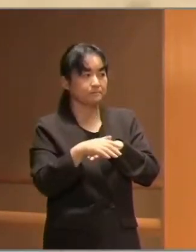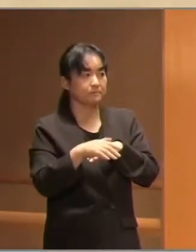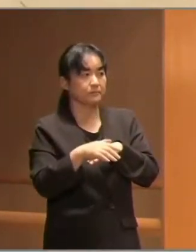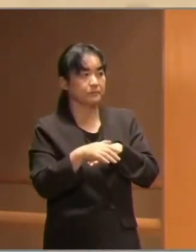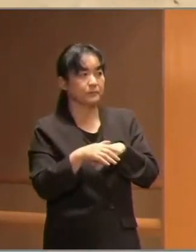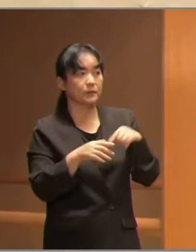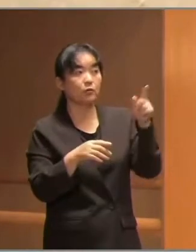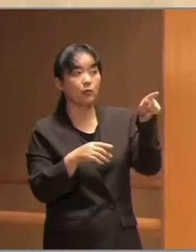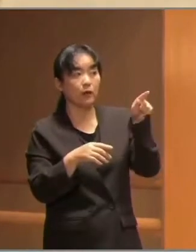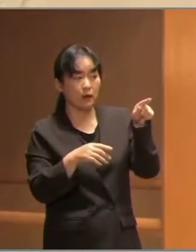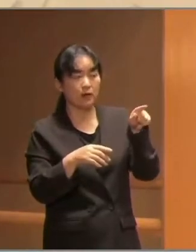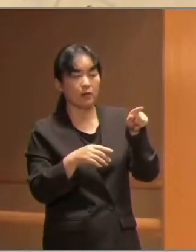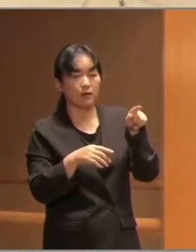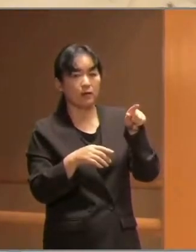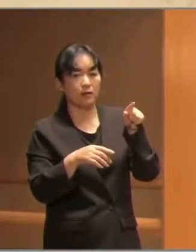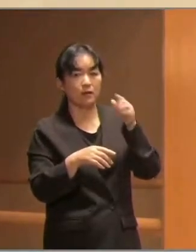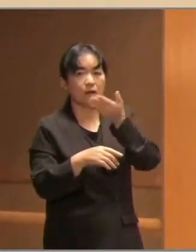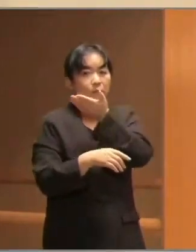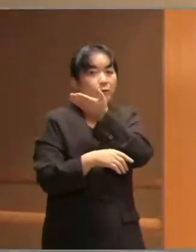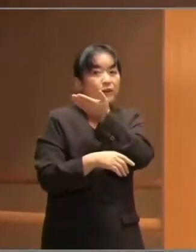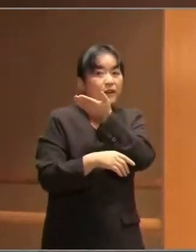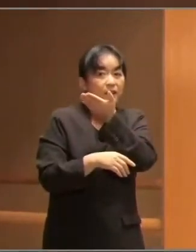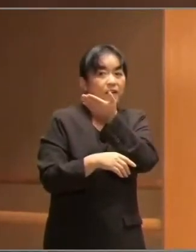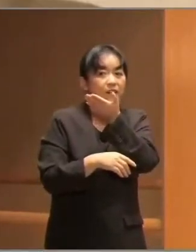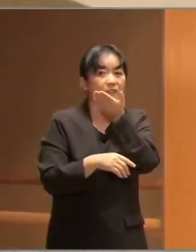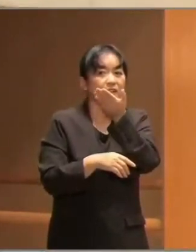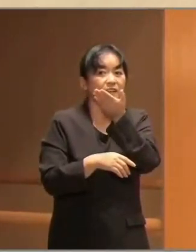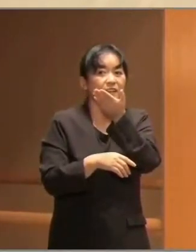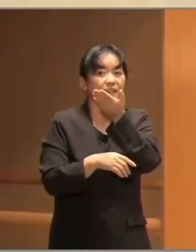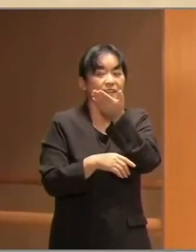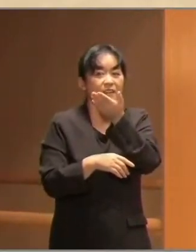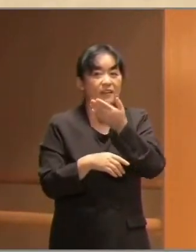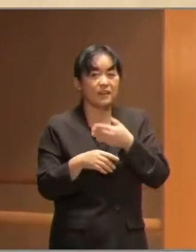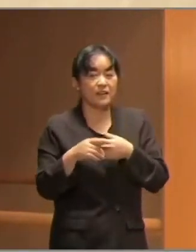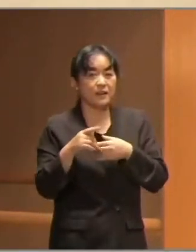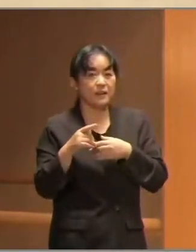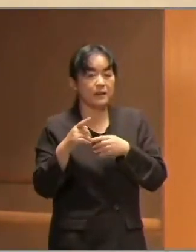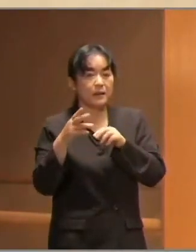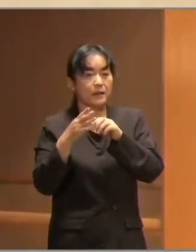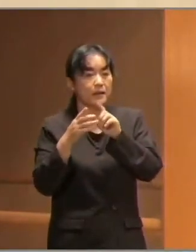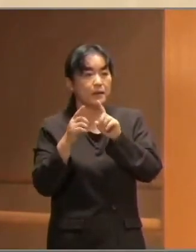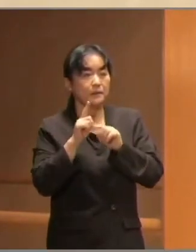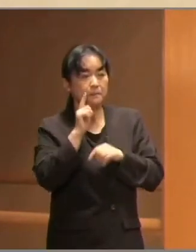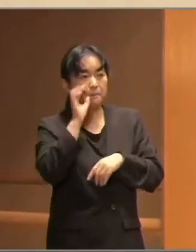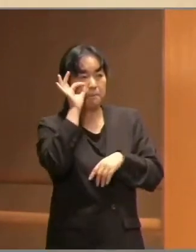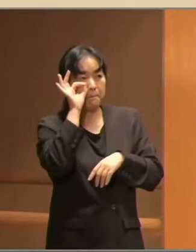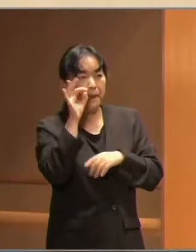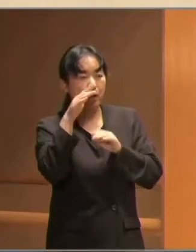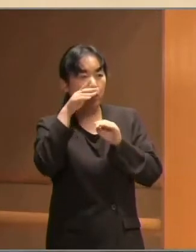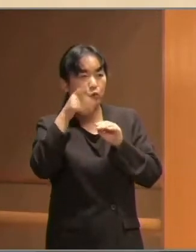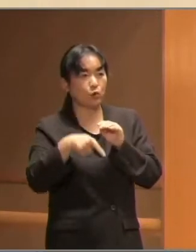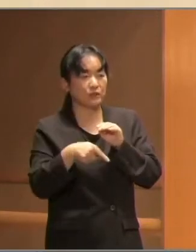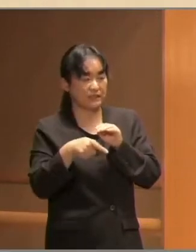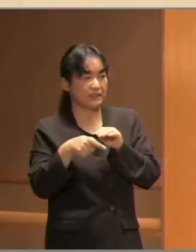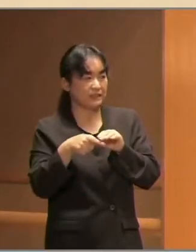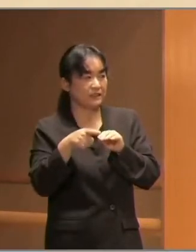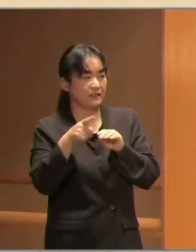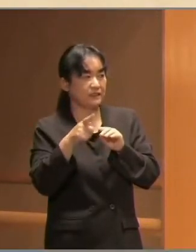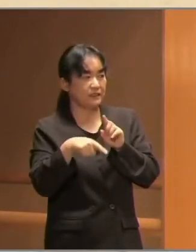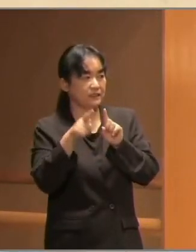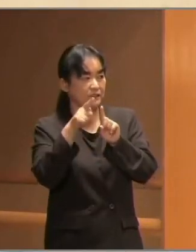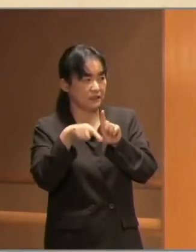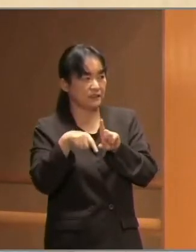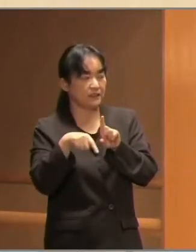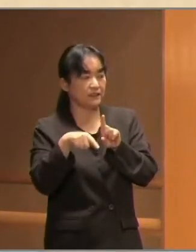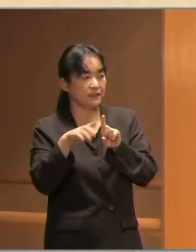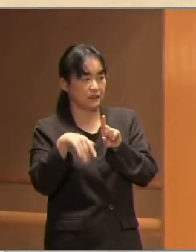And this is the one we get the bumpy parts out, going deeper, even deeper, and